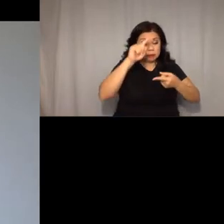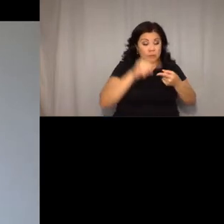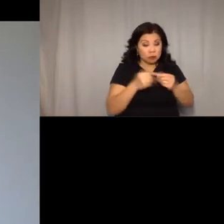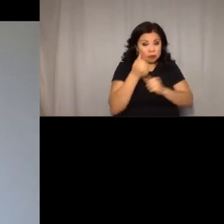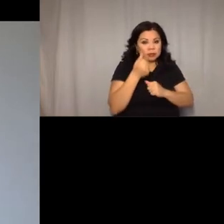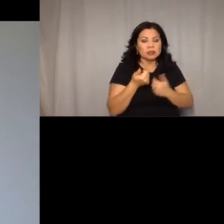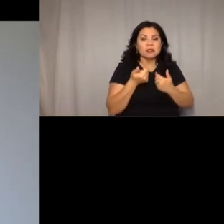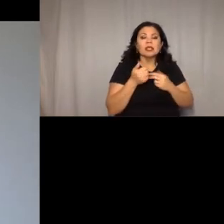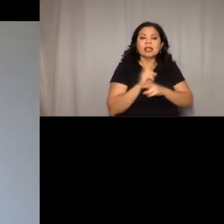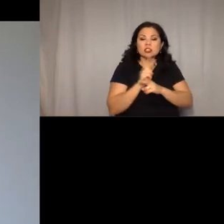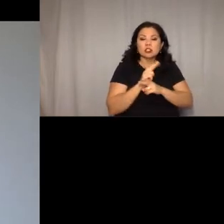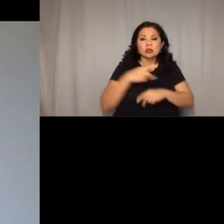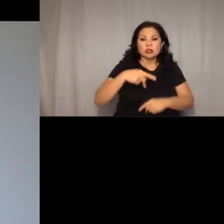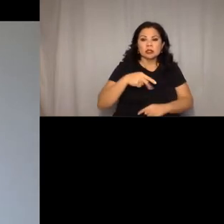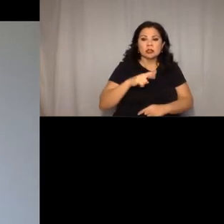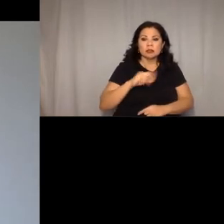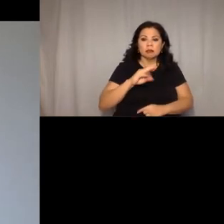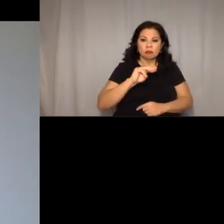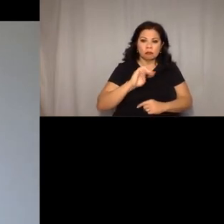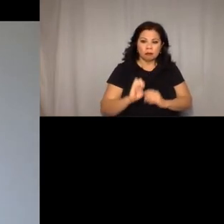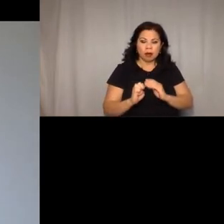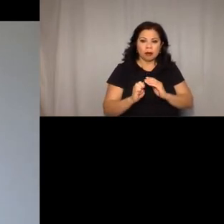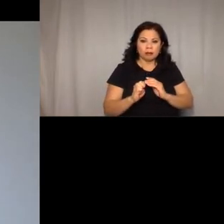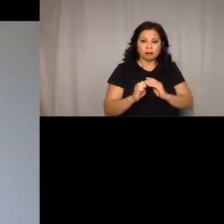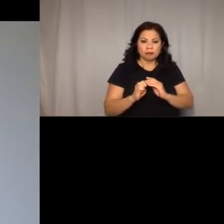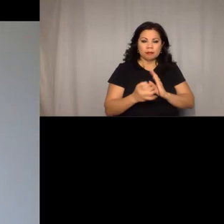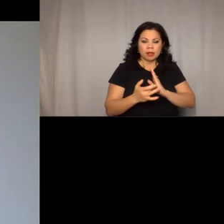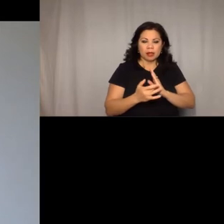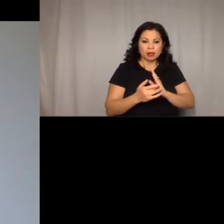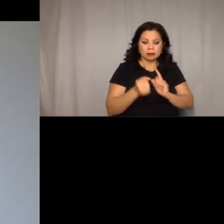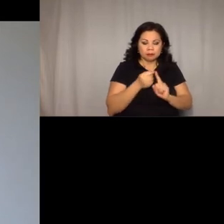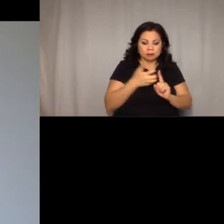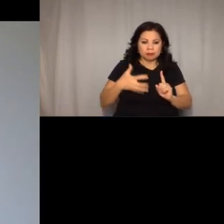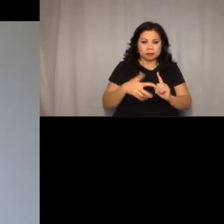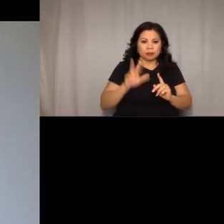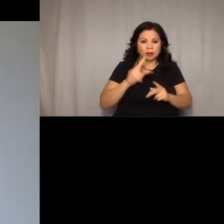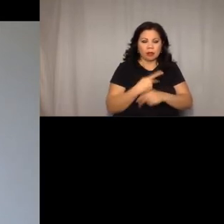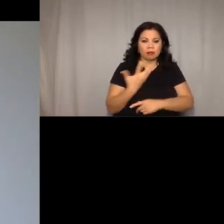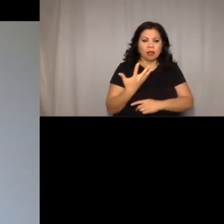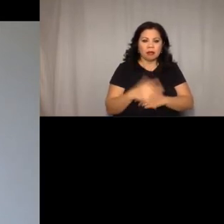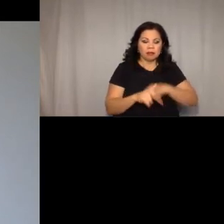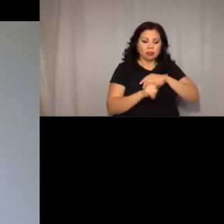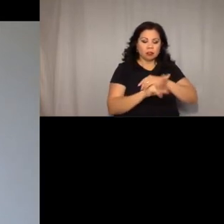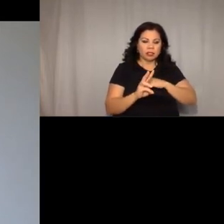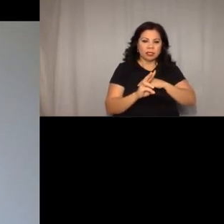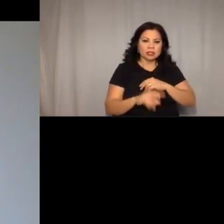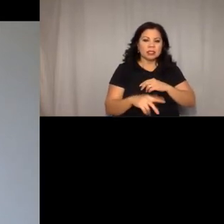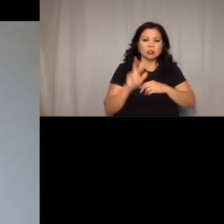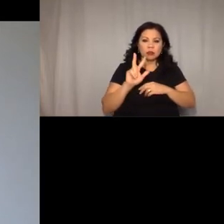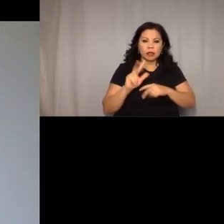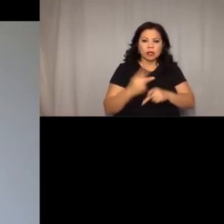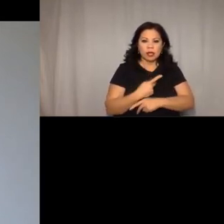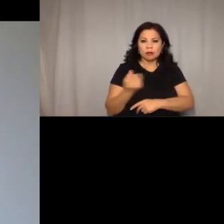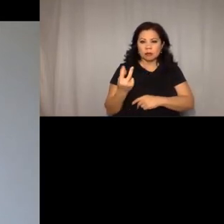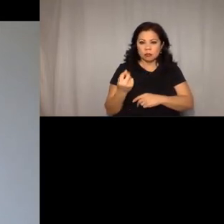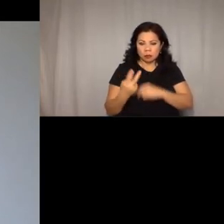try it out using prime numbers. 3 times 5, 36 is 3 times